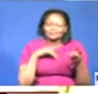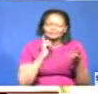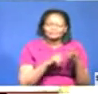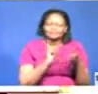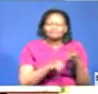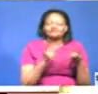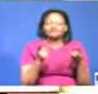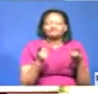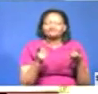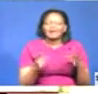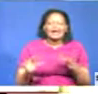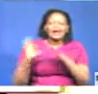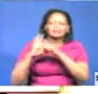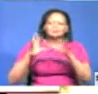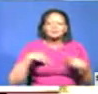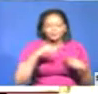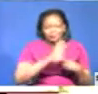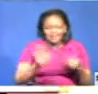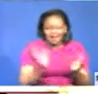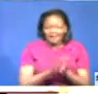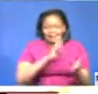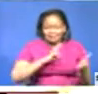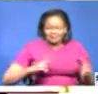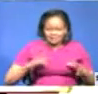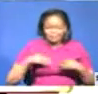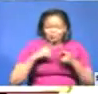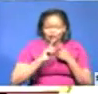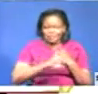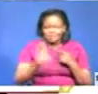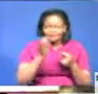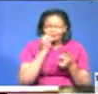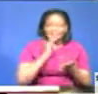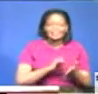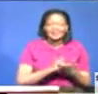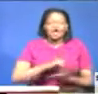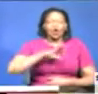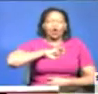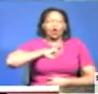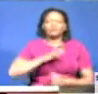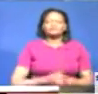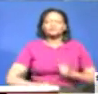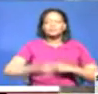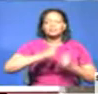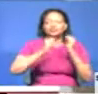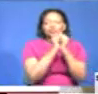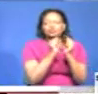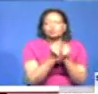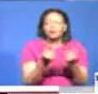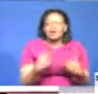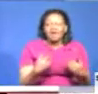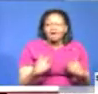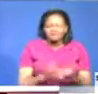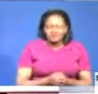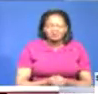is culturally acceptable to them, religiously accepted to them, you know, food that they own. Hatua hii pamoja na kuwekwa kwa kiwango cha kitaifa